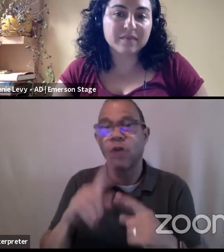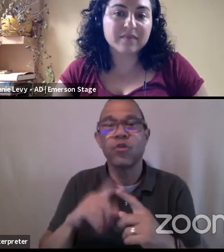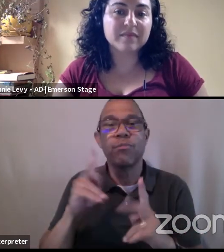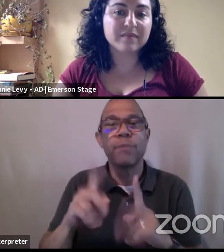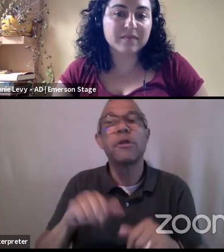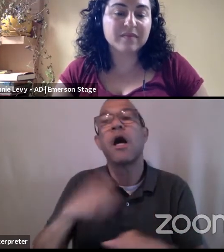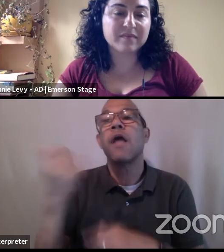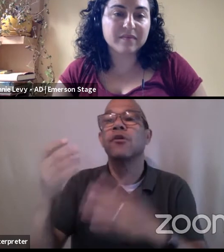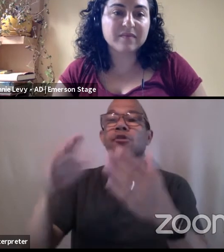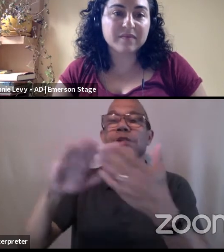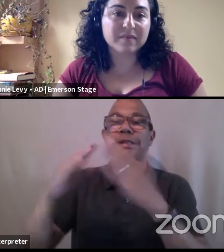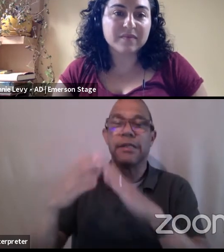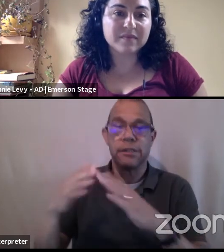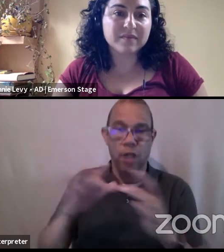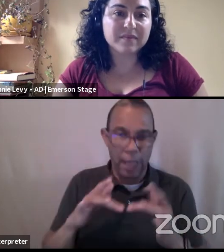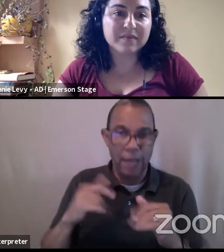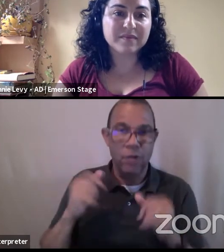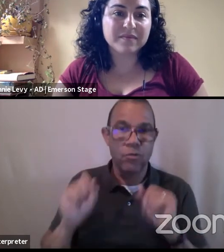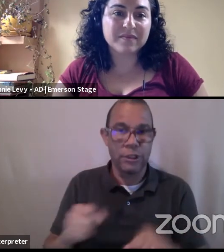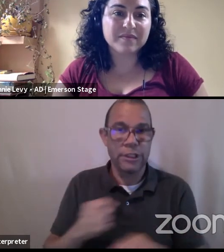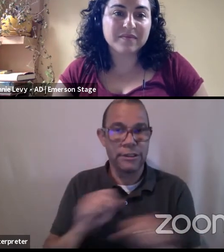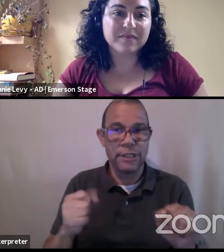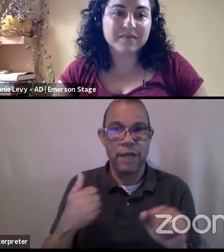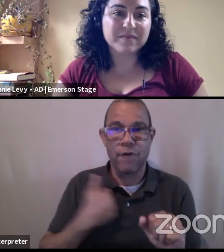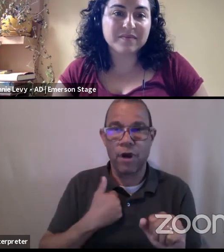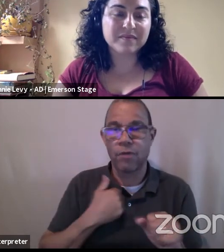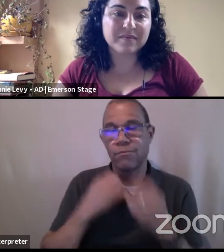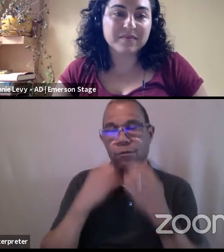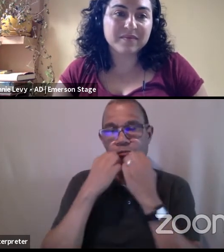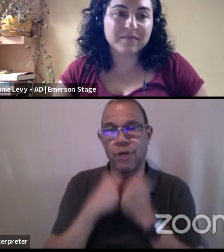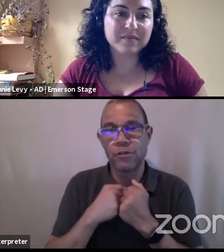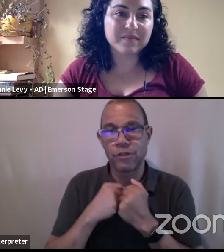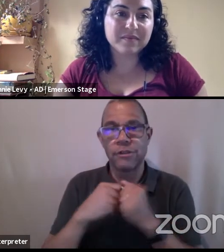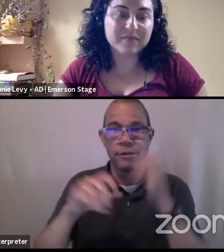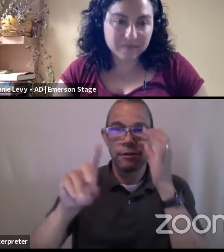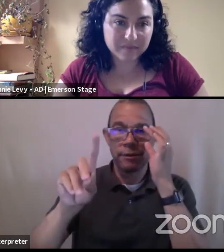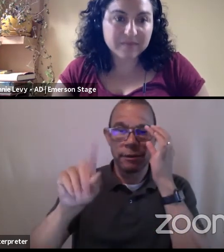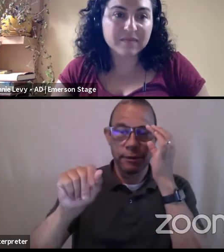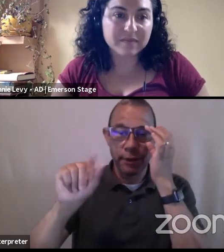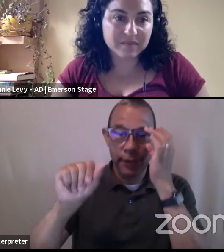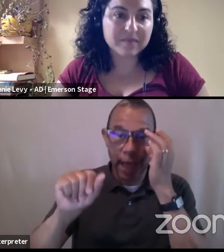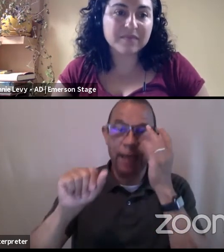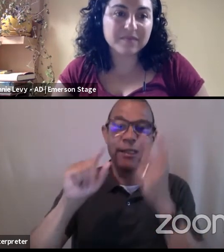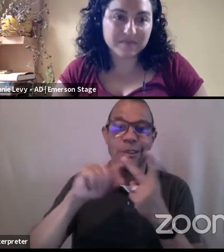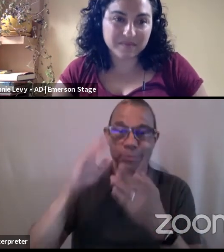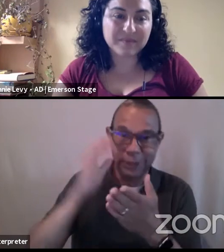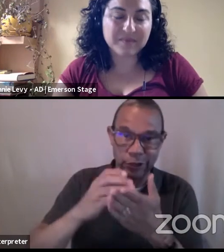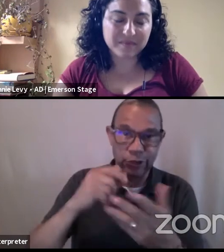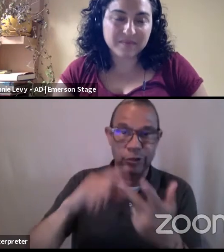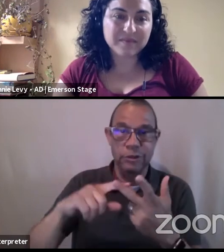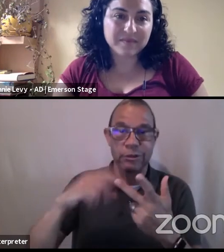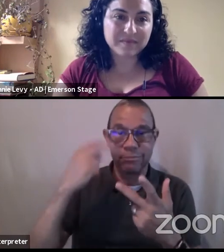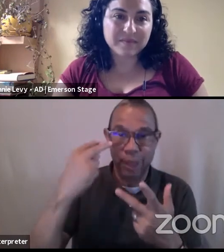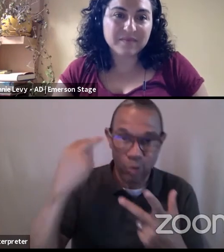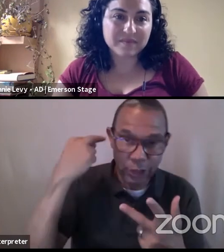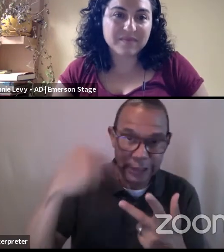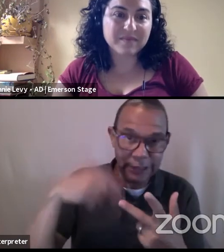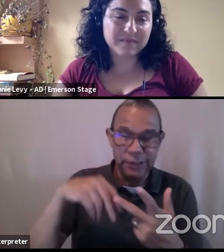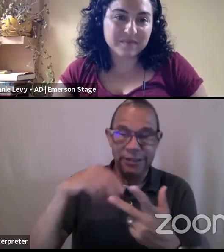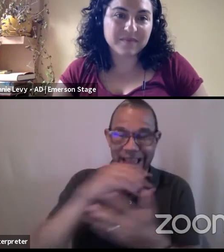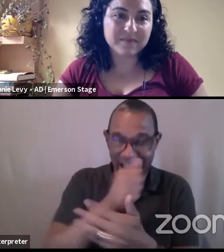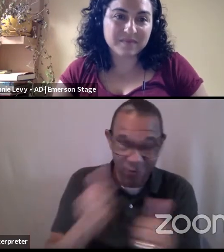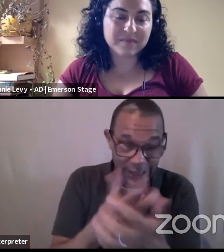can, uh, uh, you know, uh, save our most precious, uh, uh, data, pictures, memories, uh, online. We can do so many things